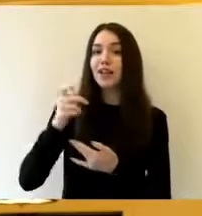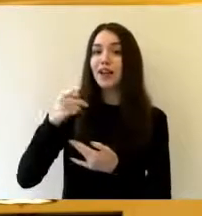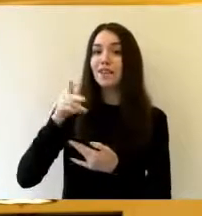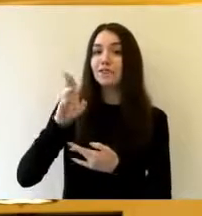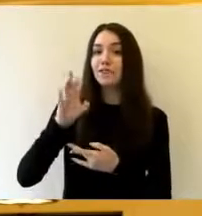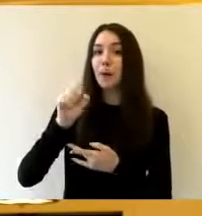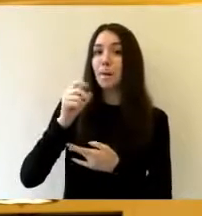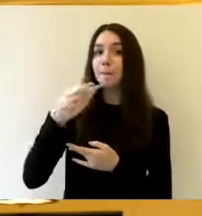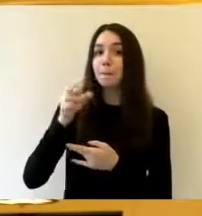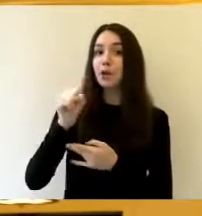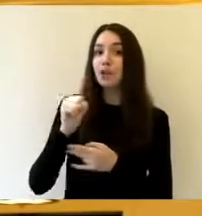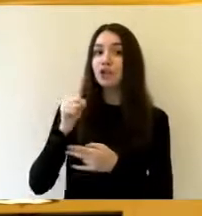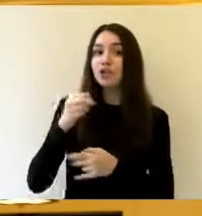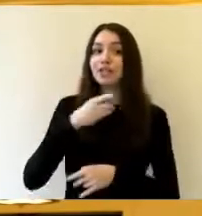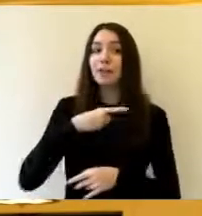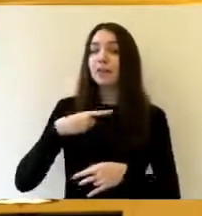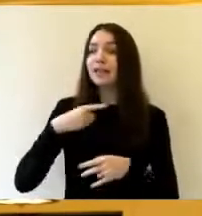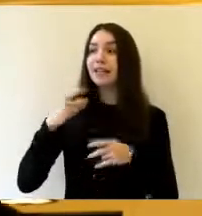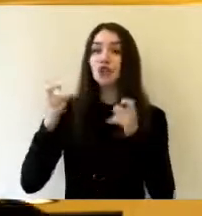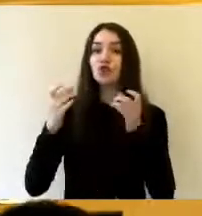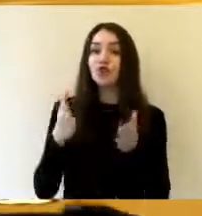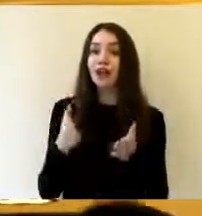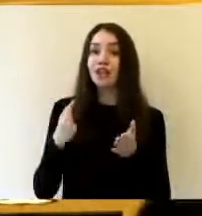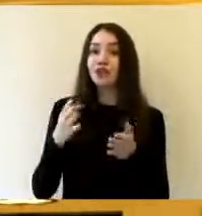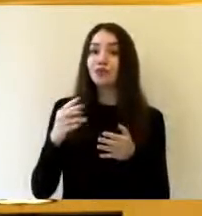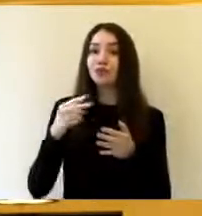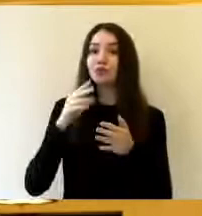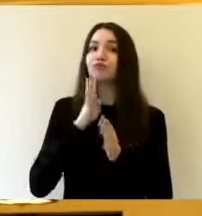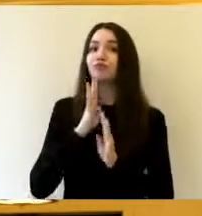read this month's manifesto.